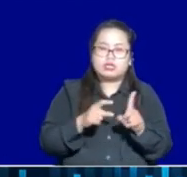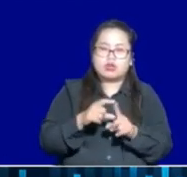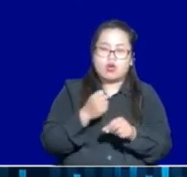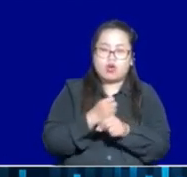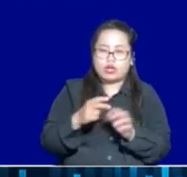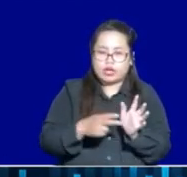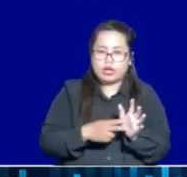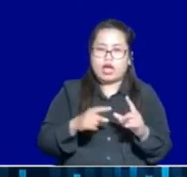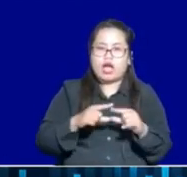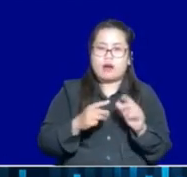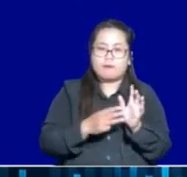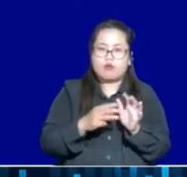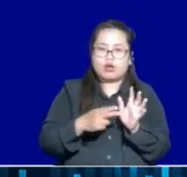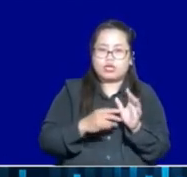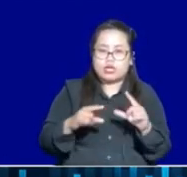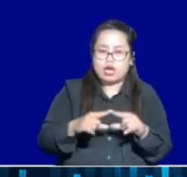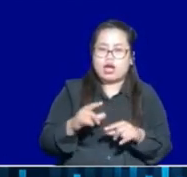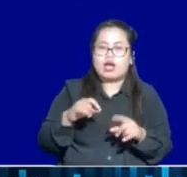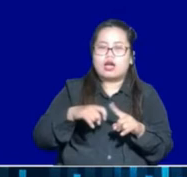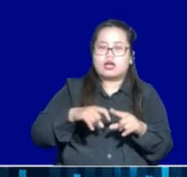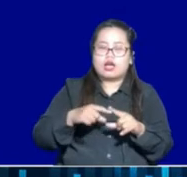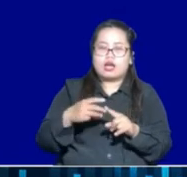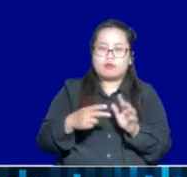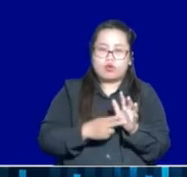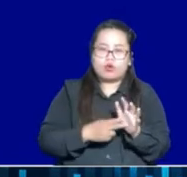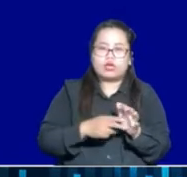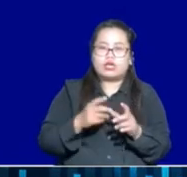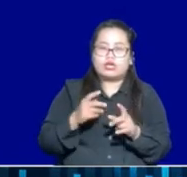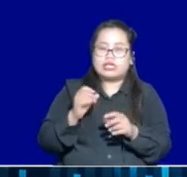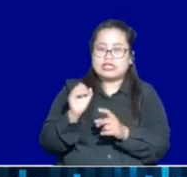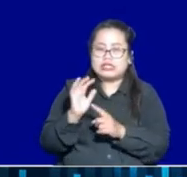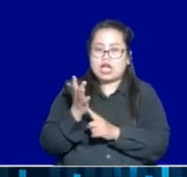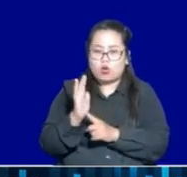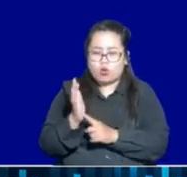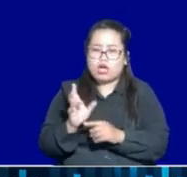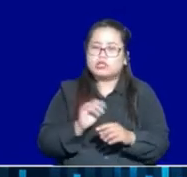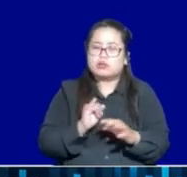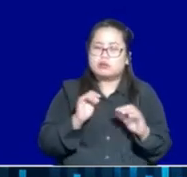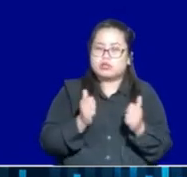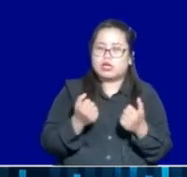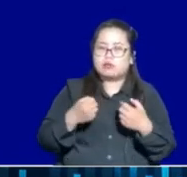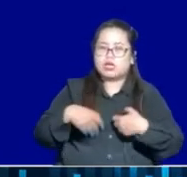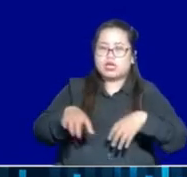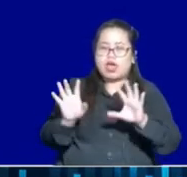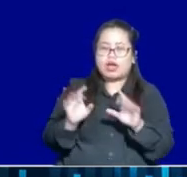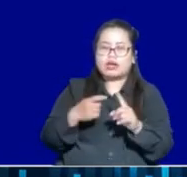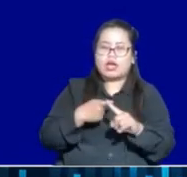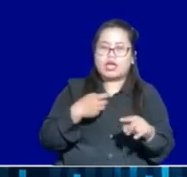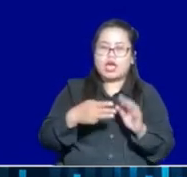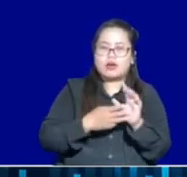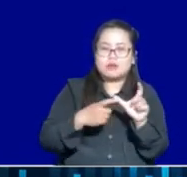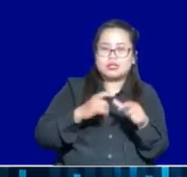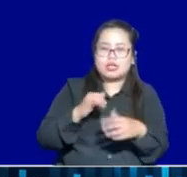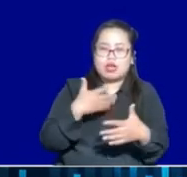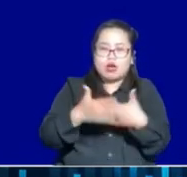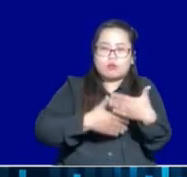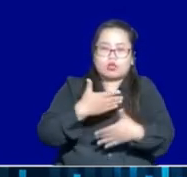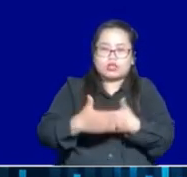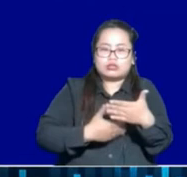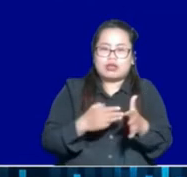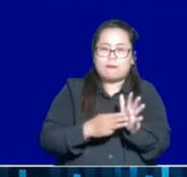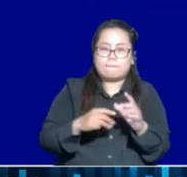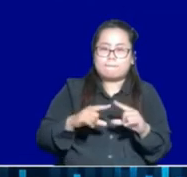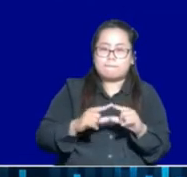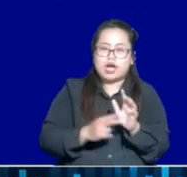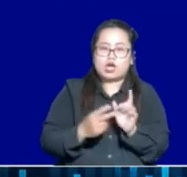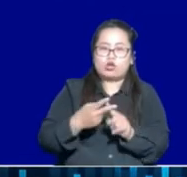biofuels, etc. It needs to eliminate emissions from the manufacturing process, and some of those emissions are not about energy use, but